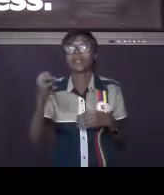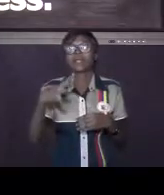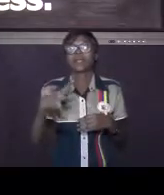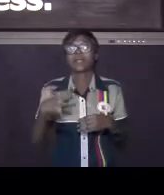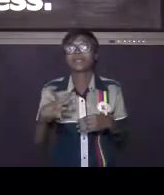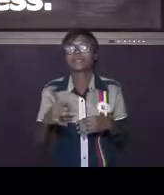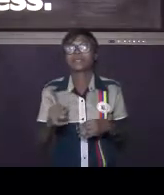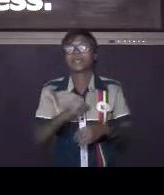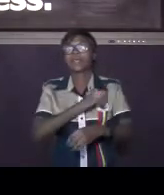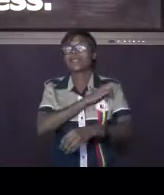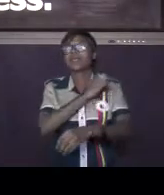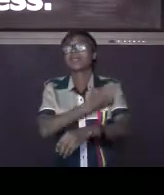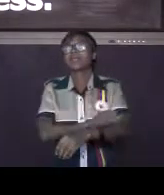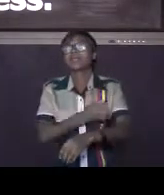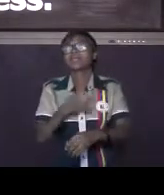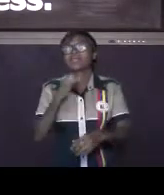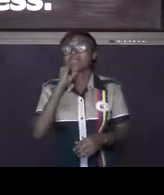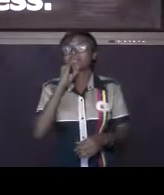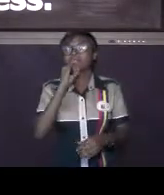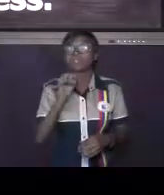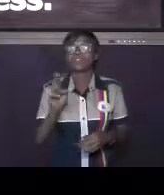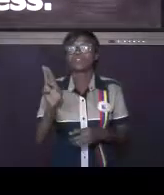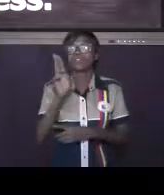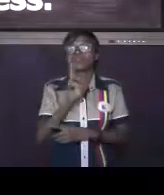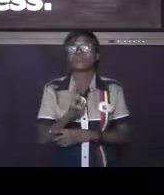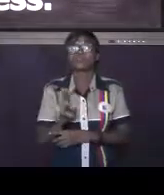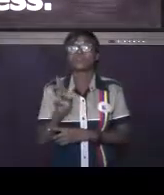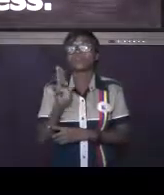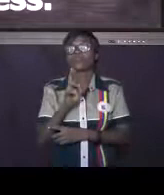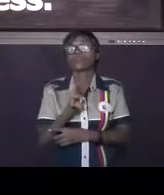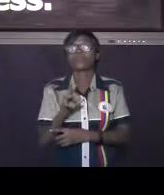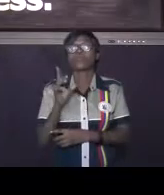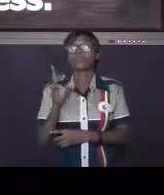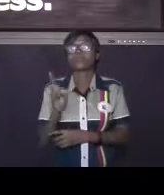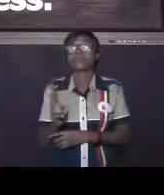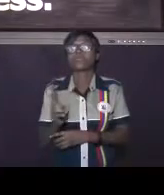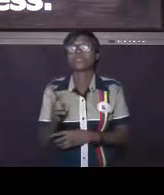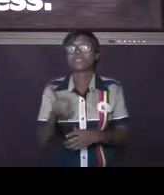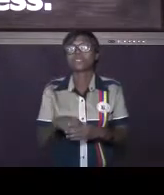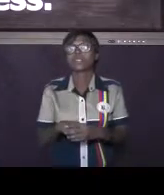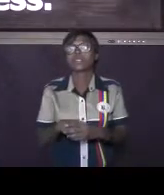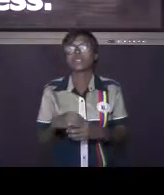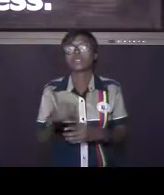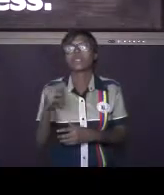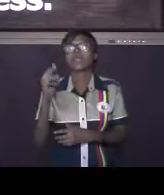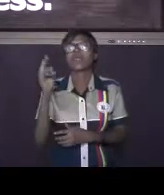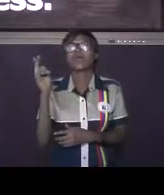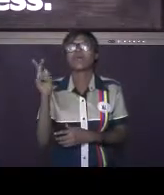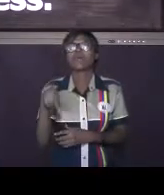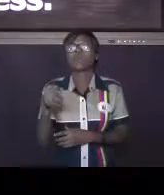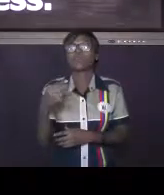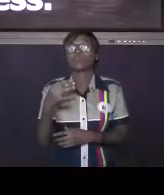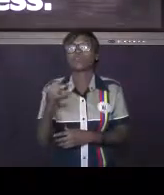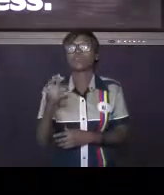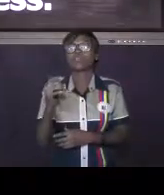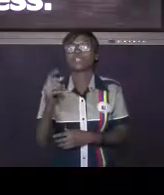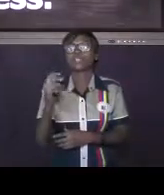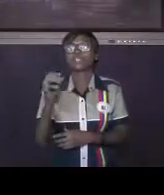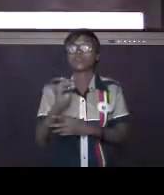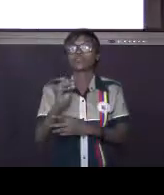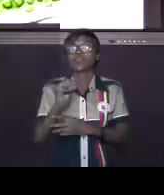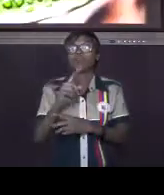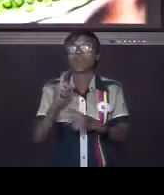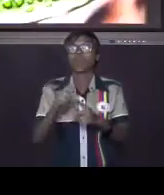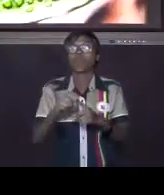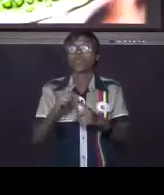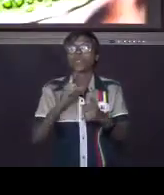Light energy is used in photosynthesis, the plant's most basic metabolic